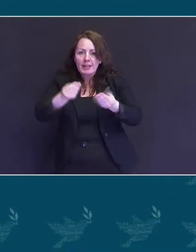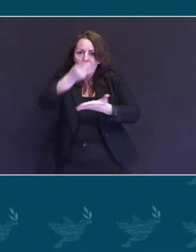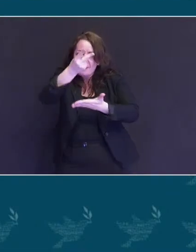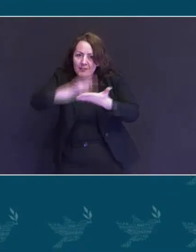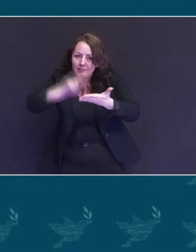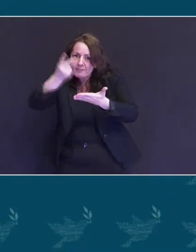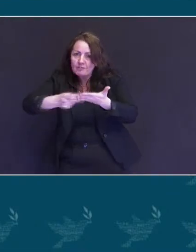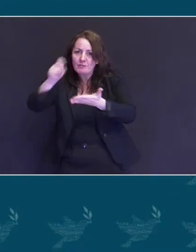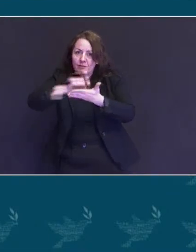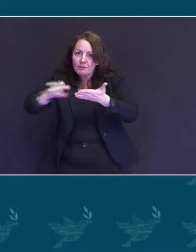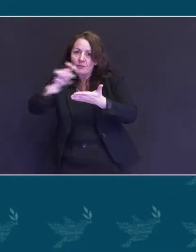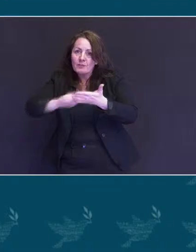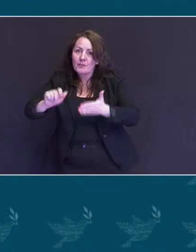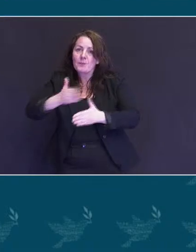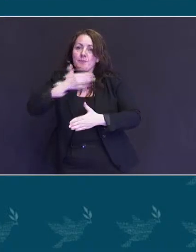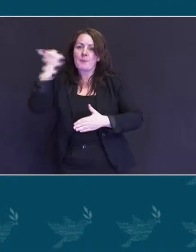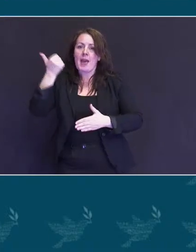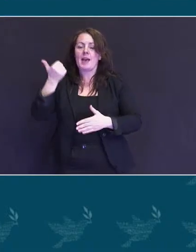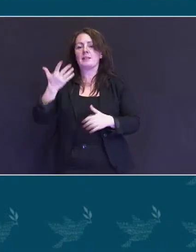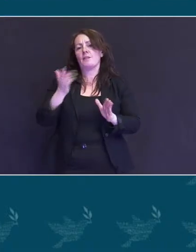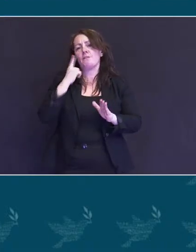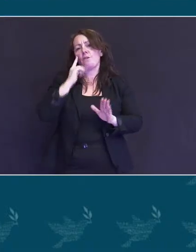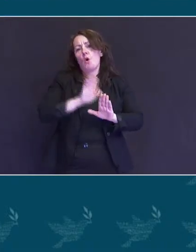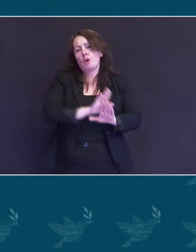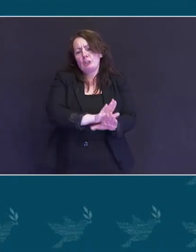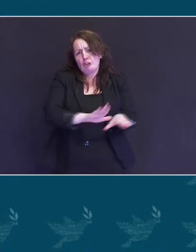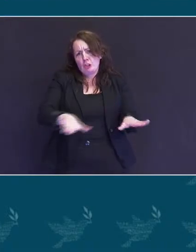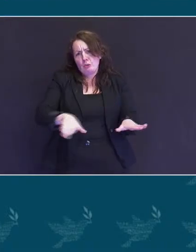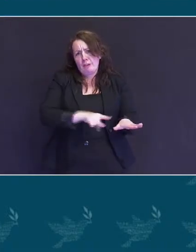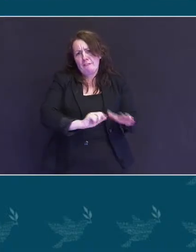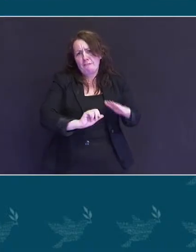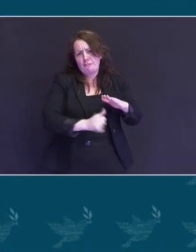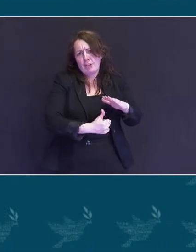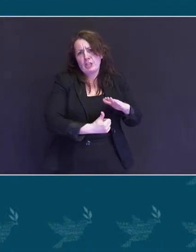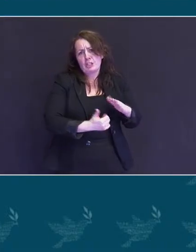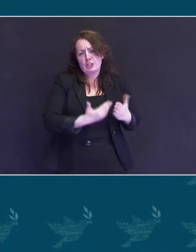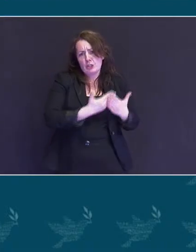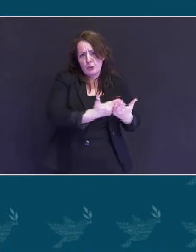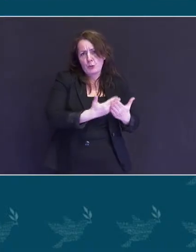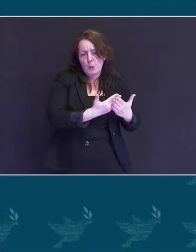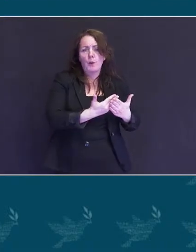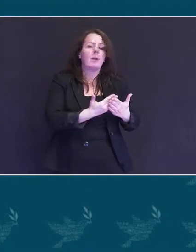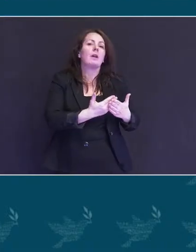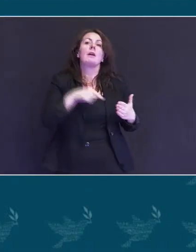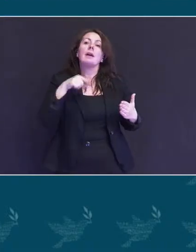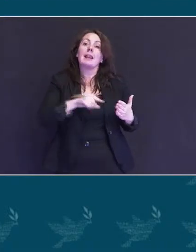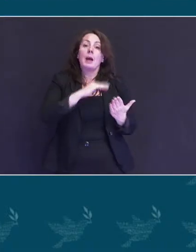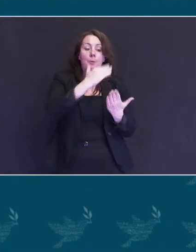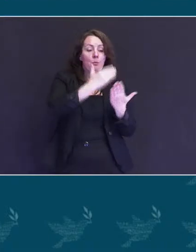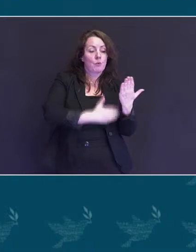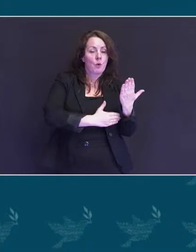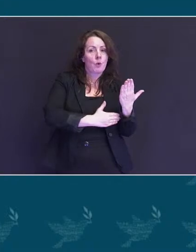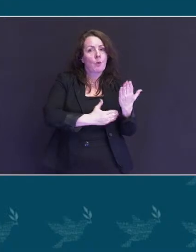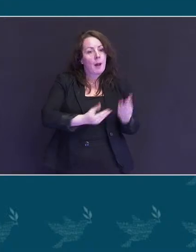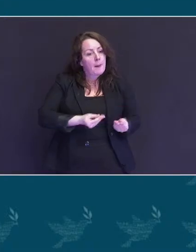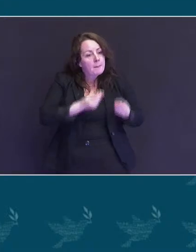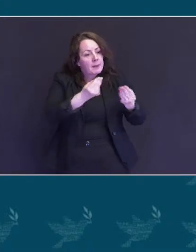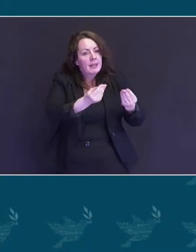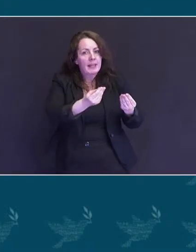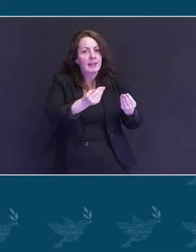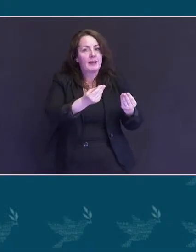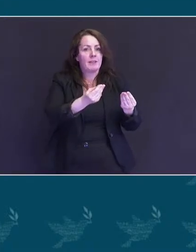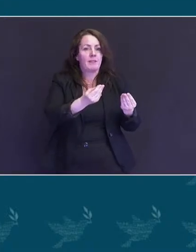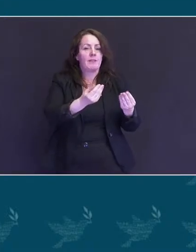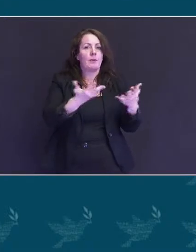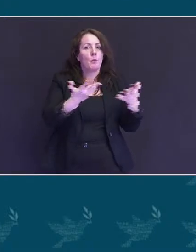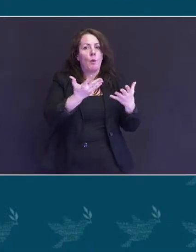about capacitating our teachers in terms of methodologies about how you teach English as